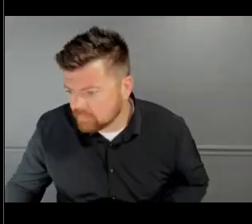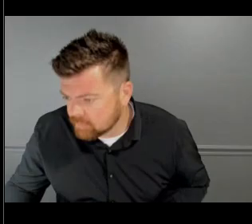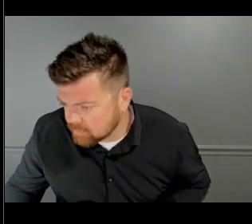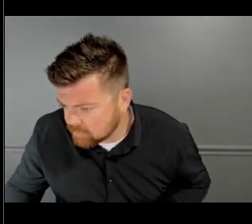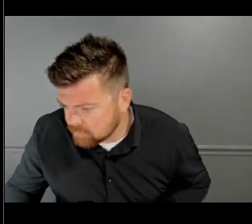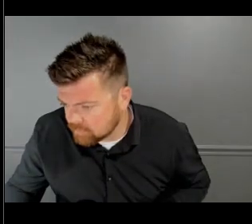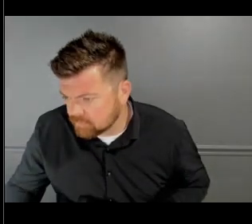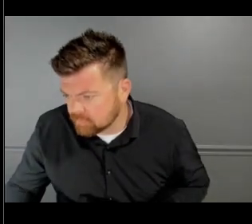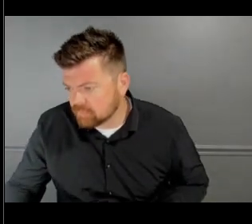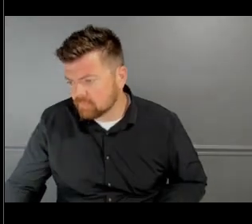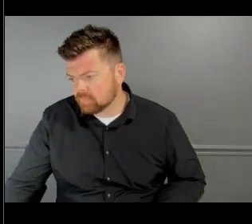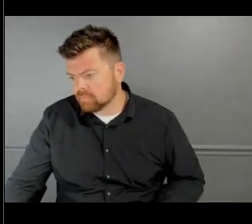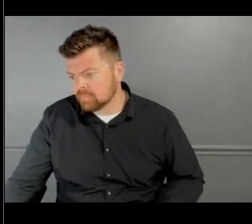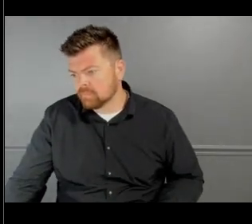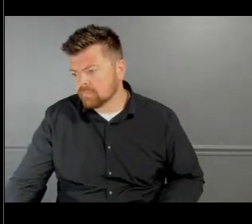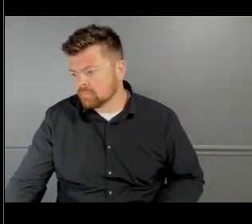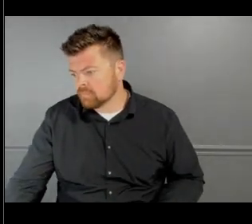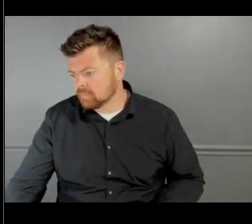And again, this reads,